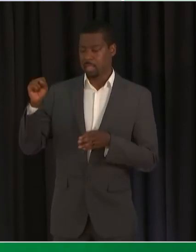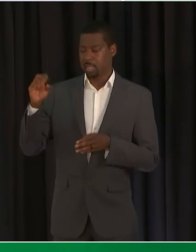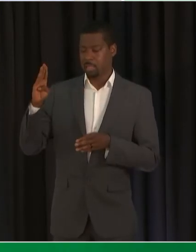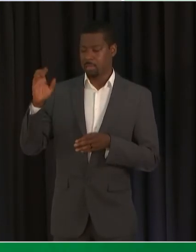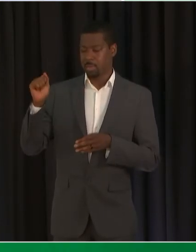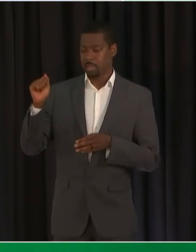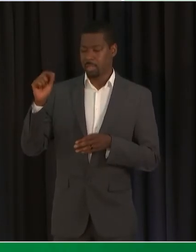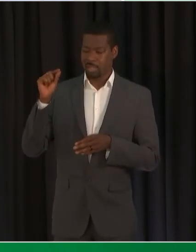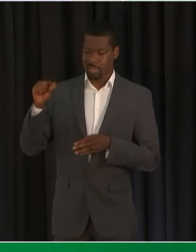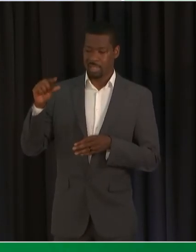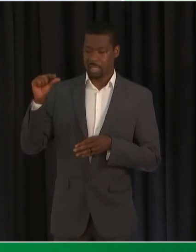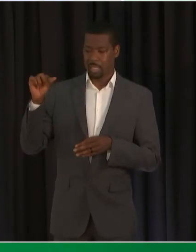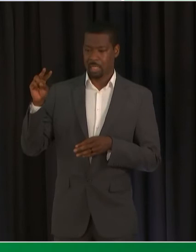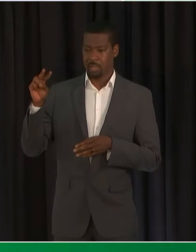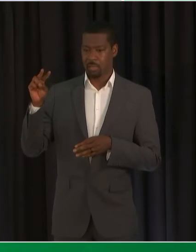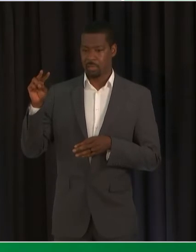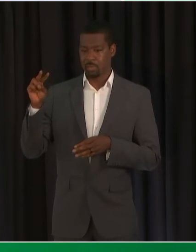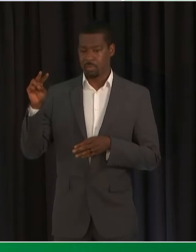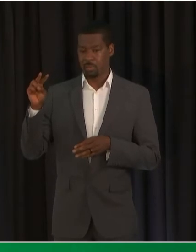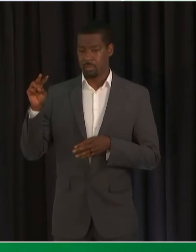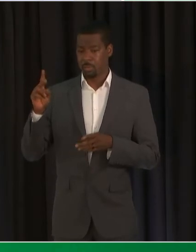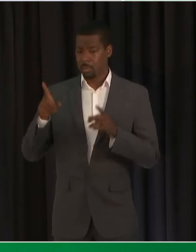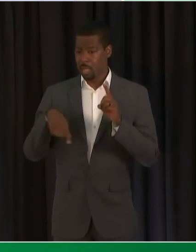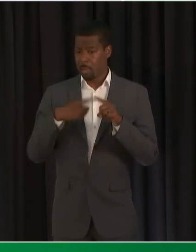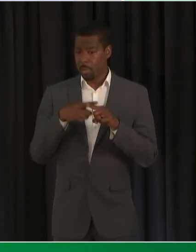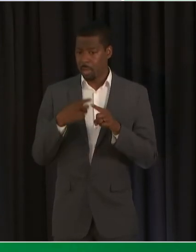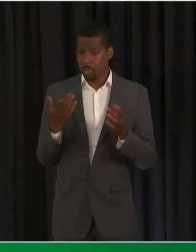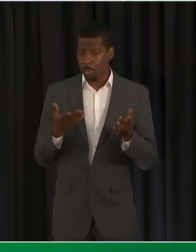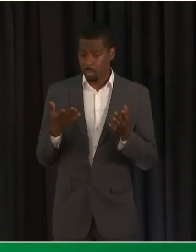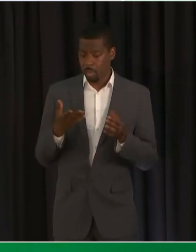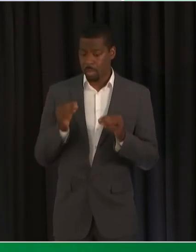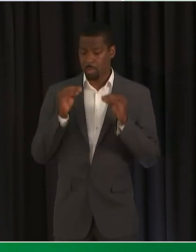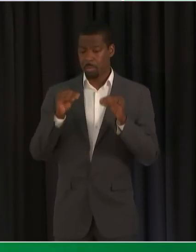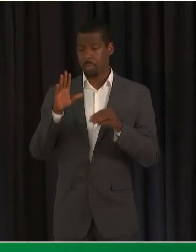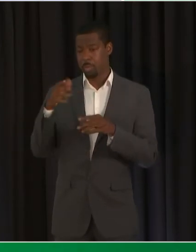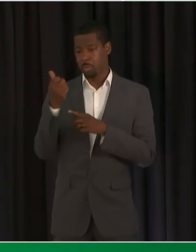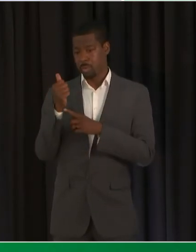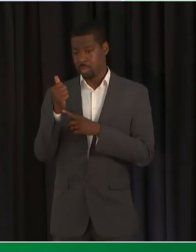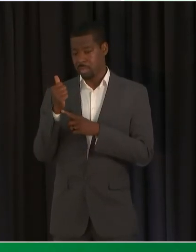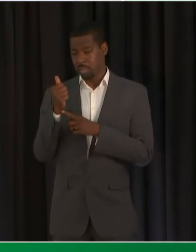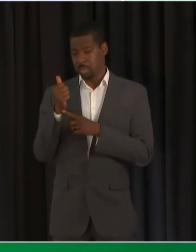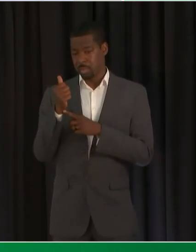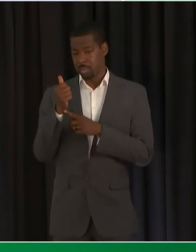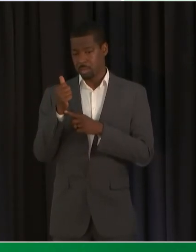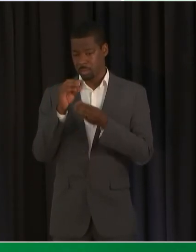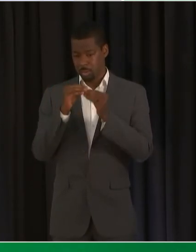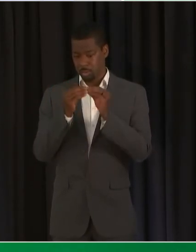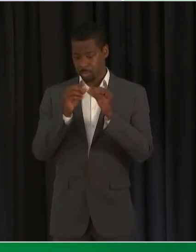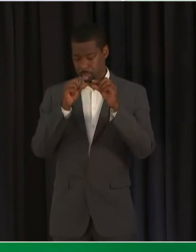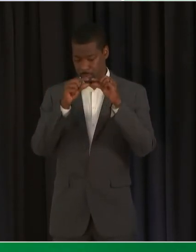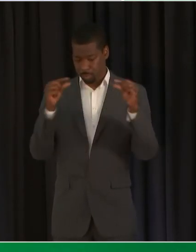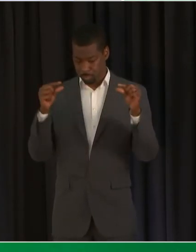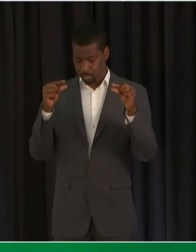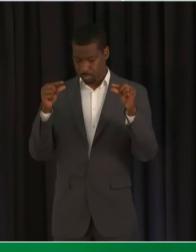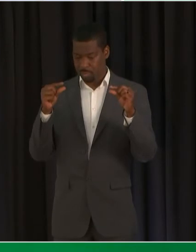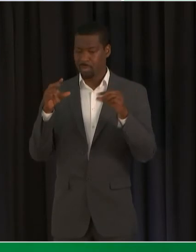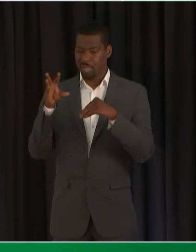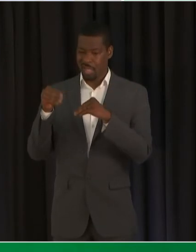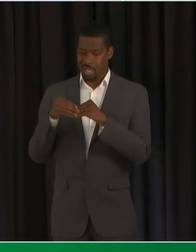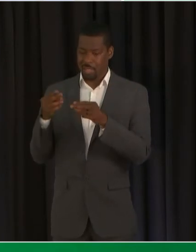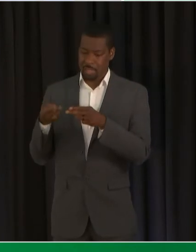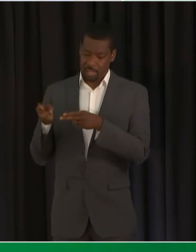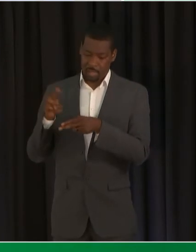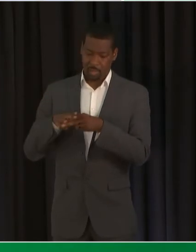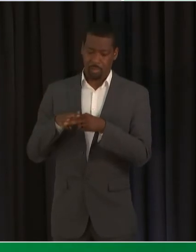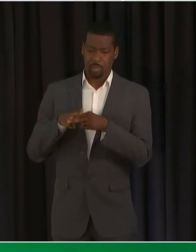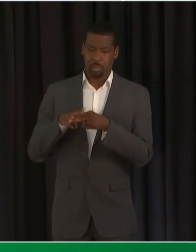SBA.gov. In the subject line, you're going to put your 10-digit number along with increase, okay? And